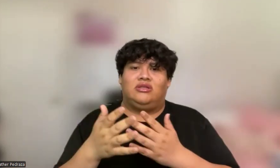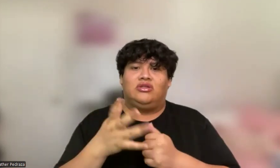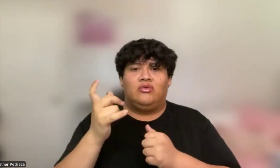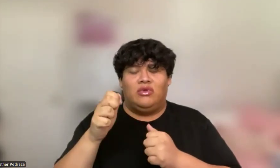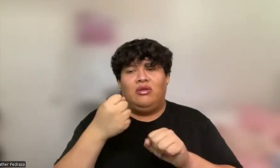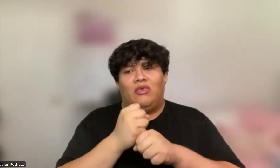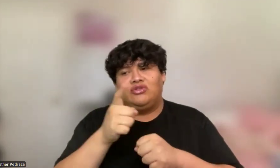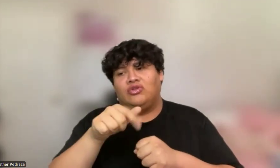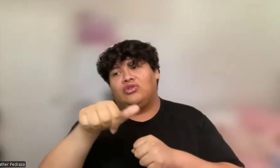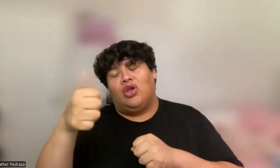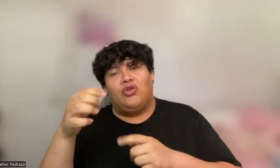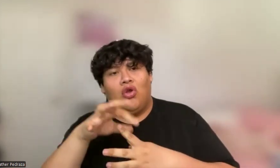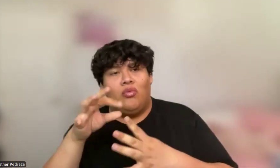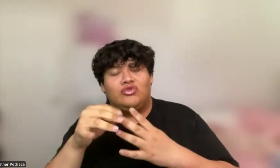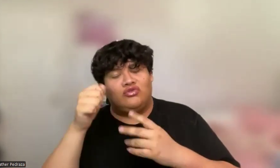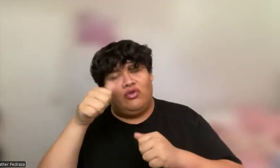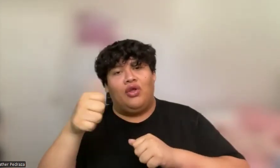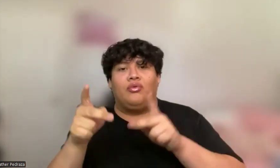options for people as well.